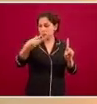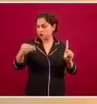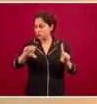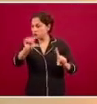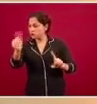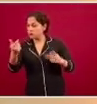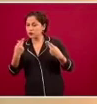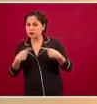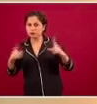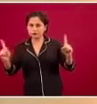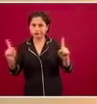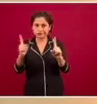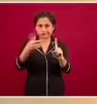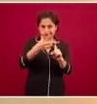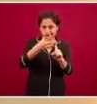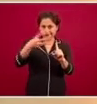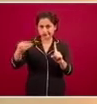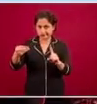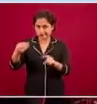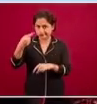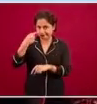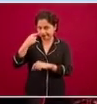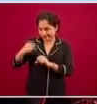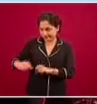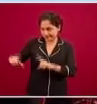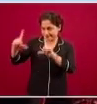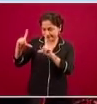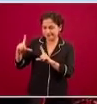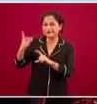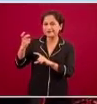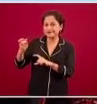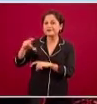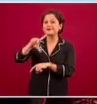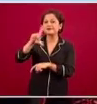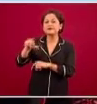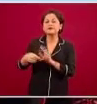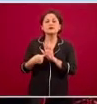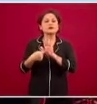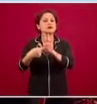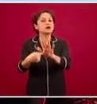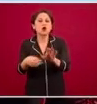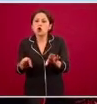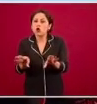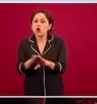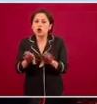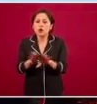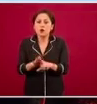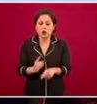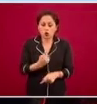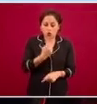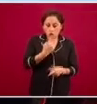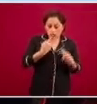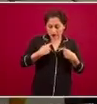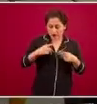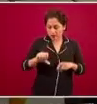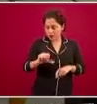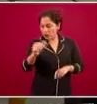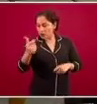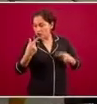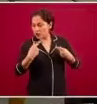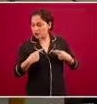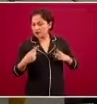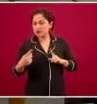from person to person, and now we've brought these slides to show in